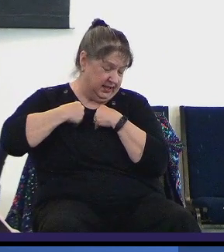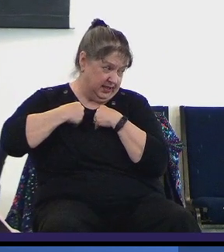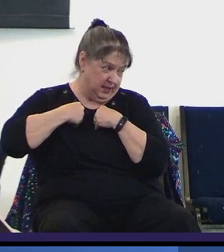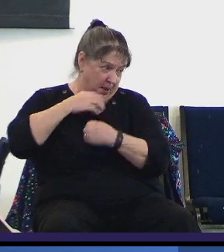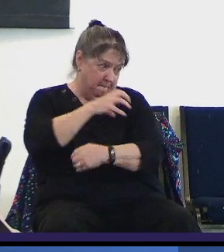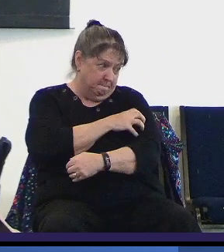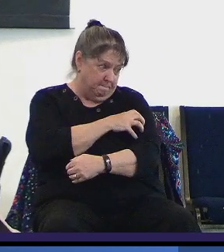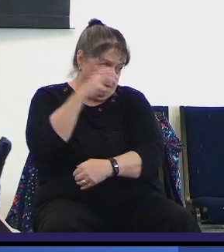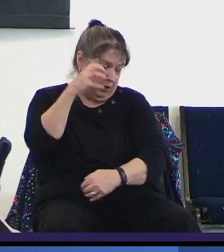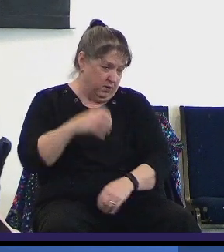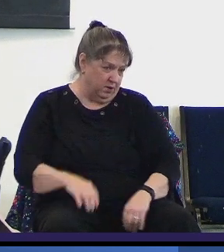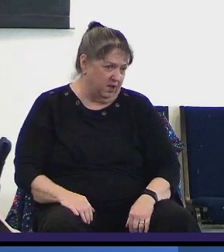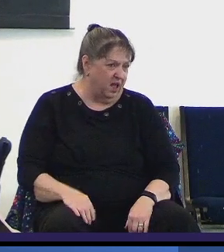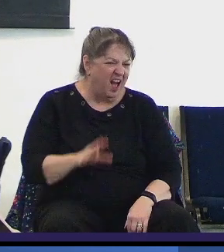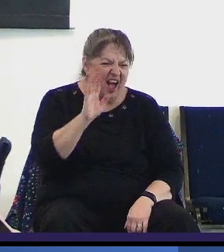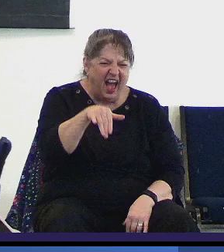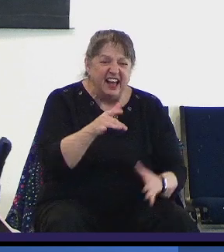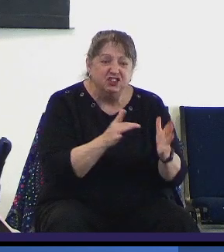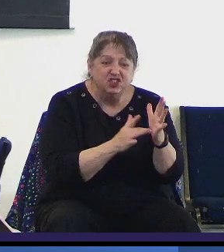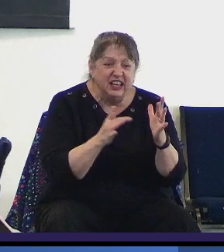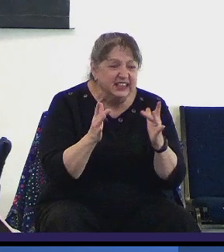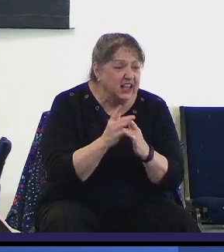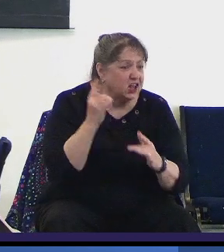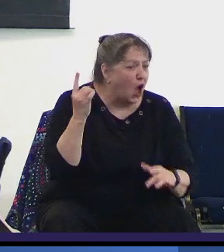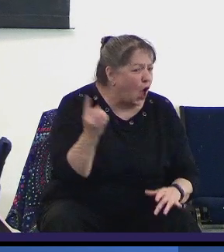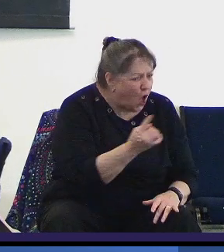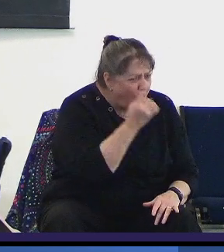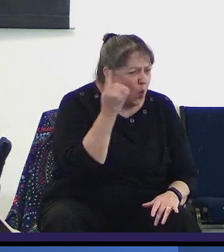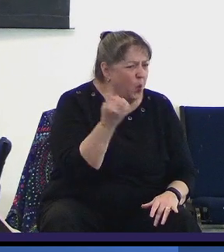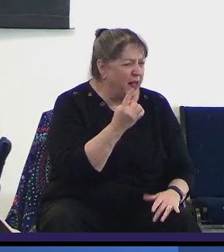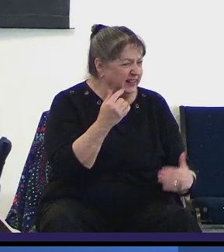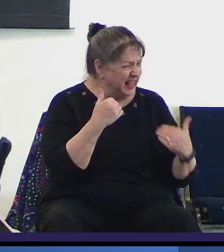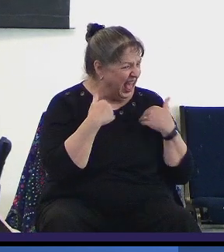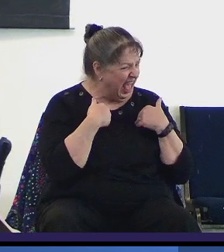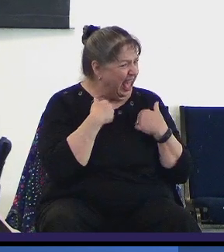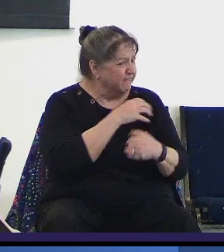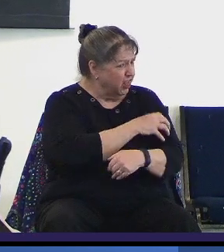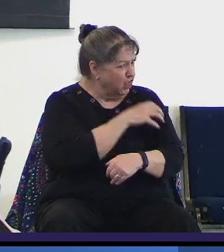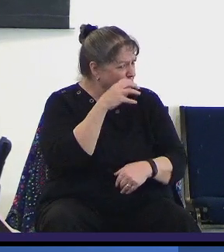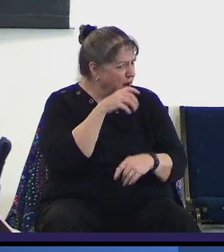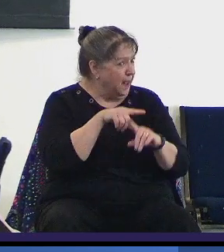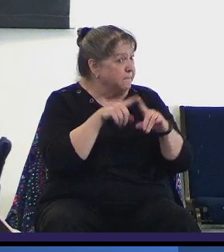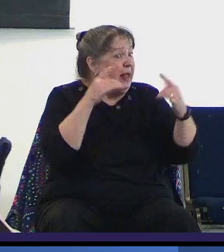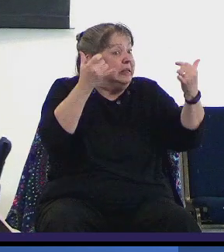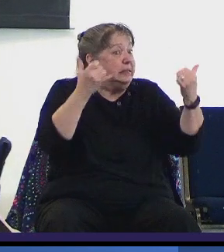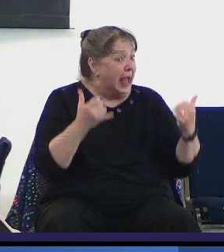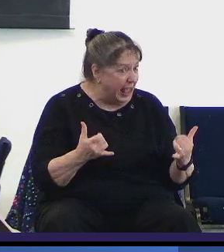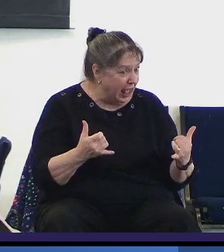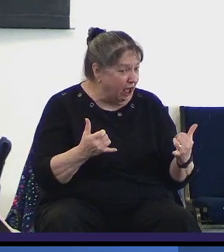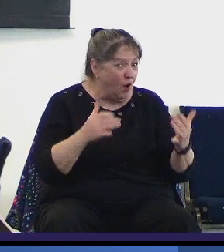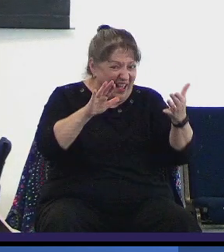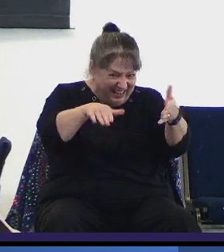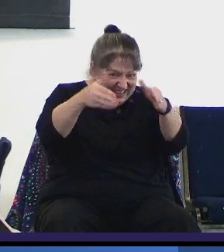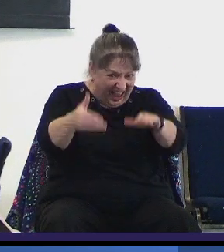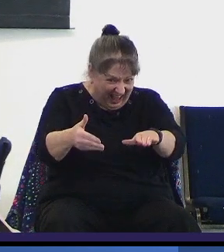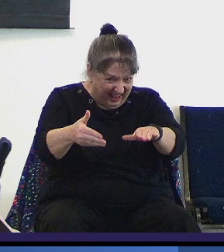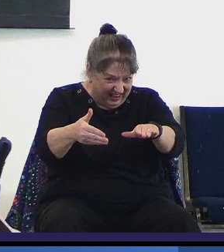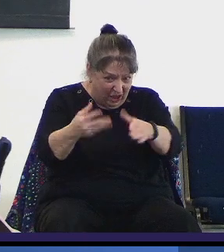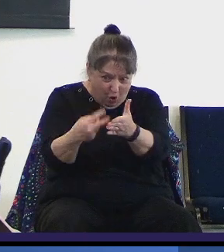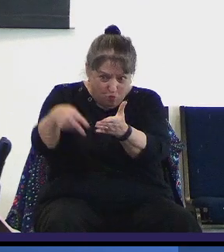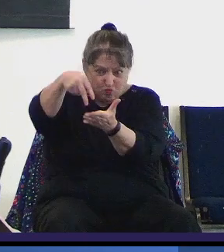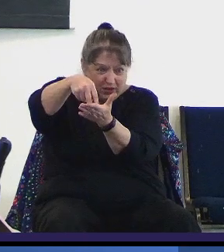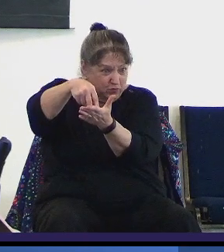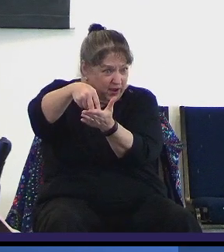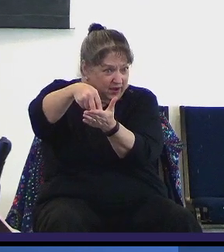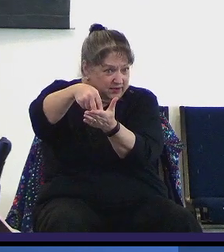always had authority. He always had all authority. But now, following his death and resurrection, now he has